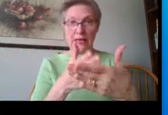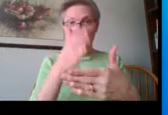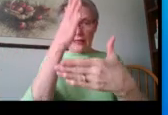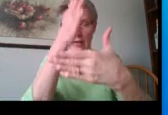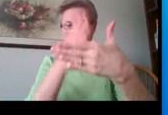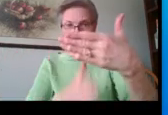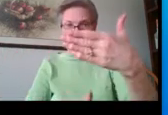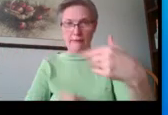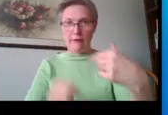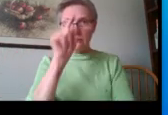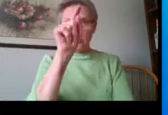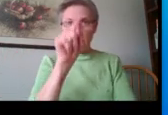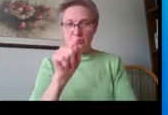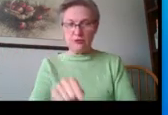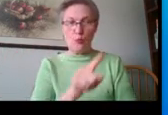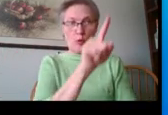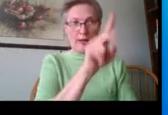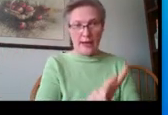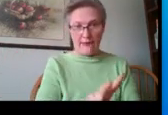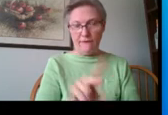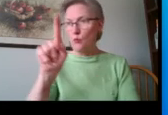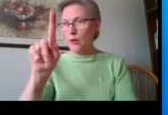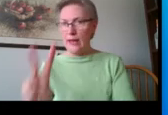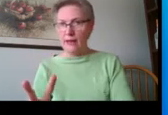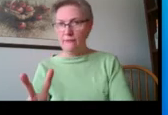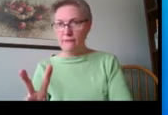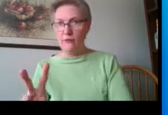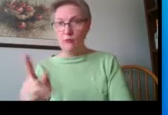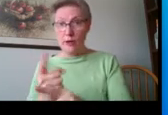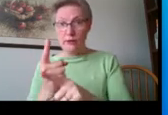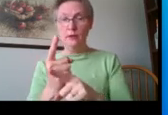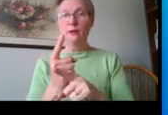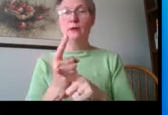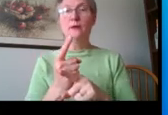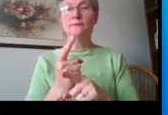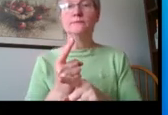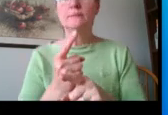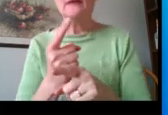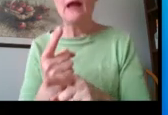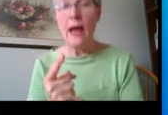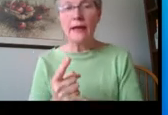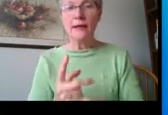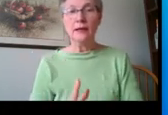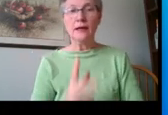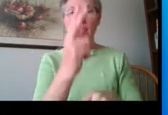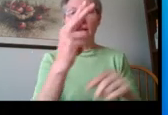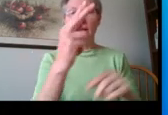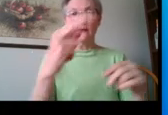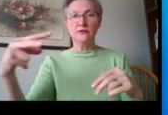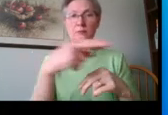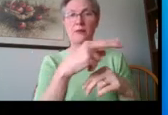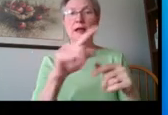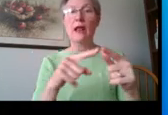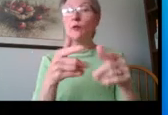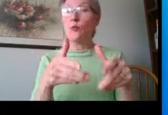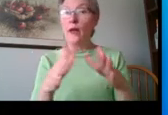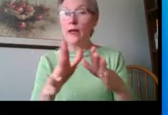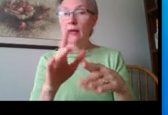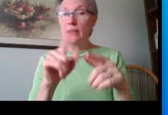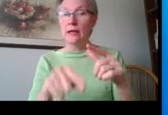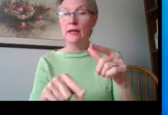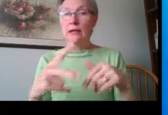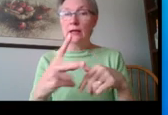have 1/2 and 1/2. I can cut it this way, but there's another way that I can cut this